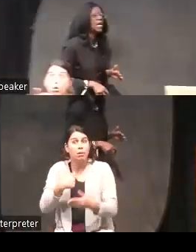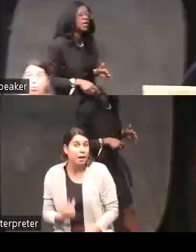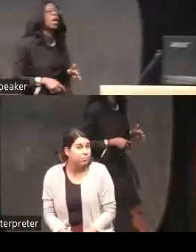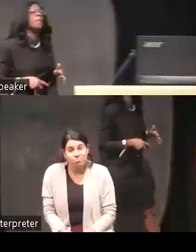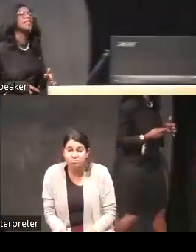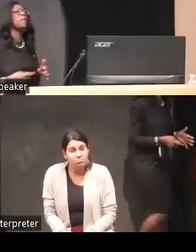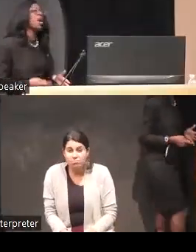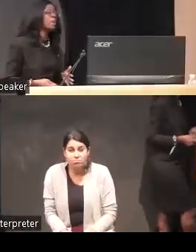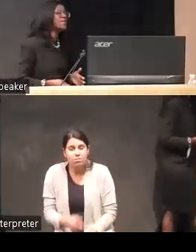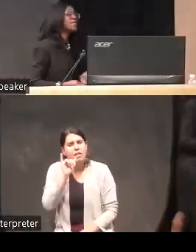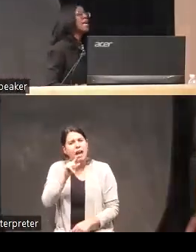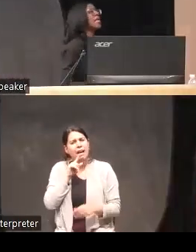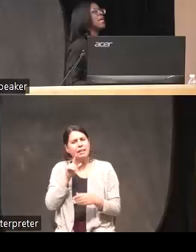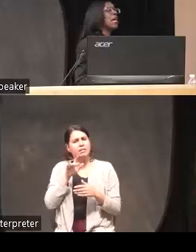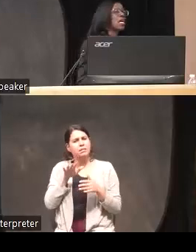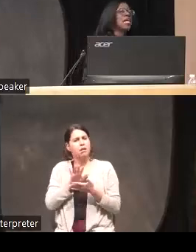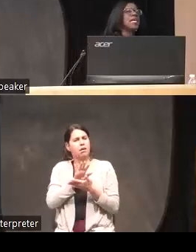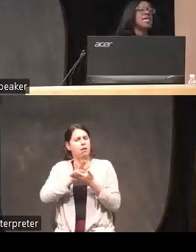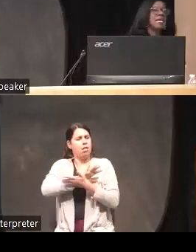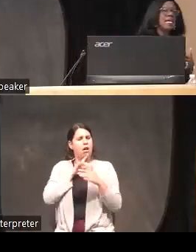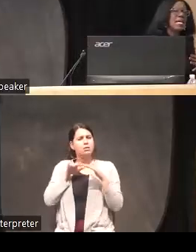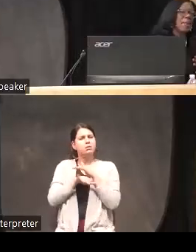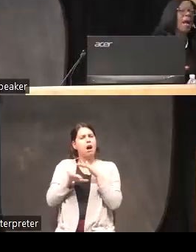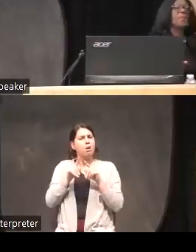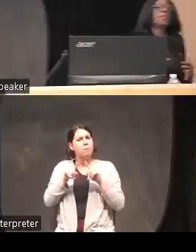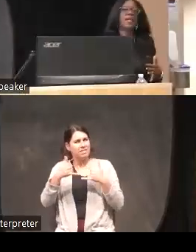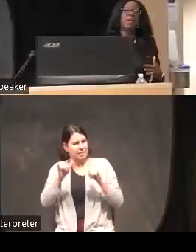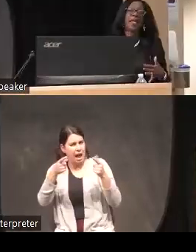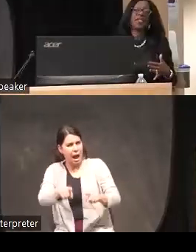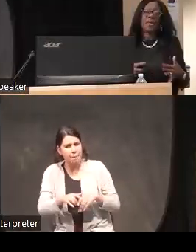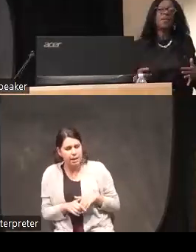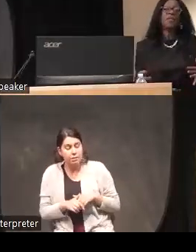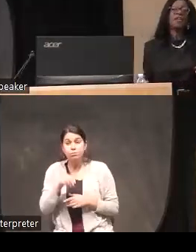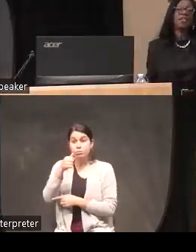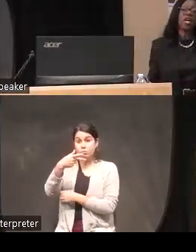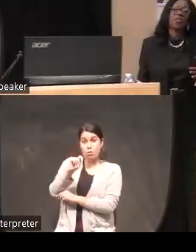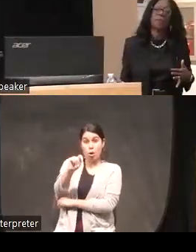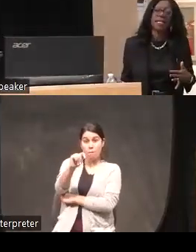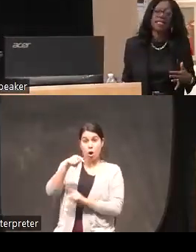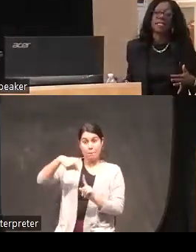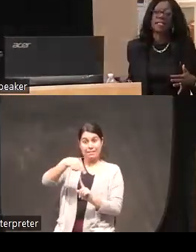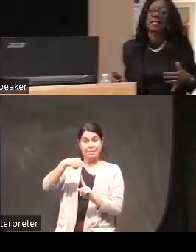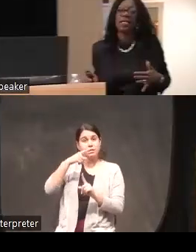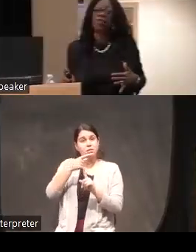It's subtle, but the apartments that are populated by the people living in the dark red